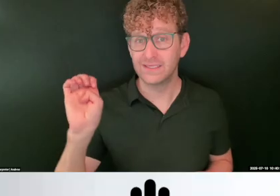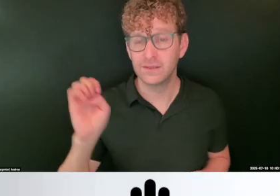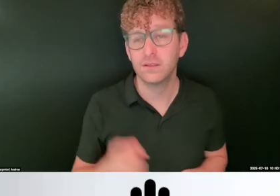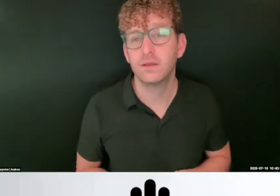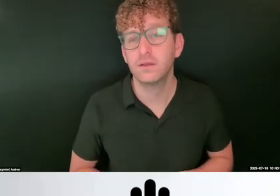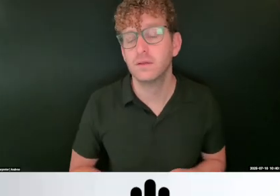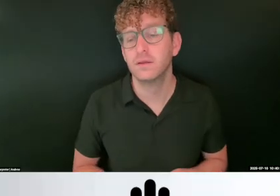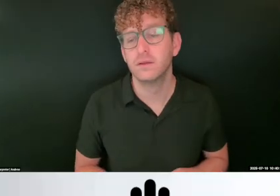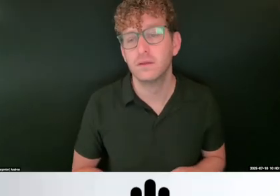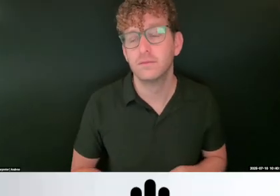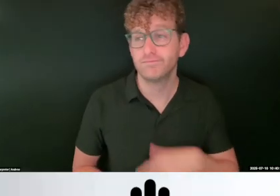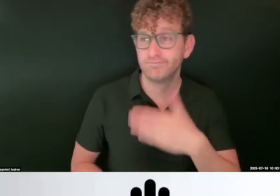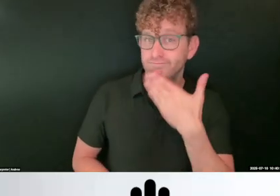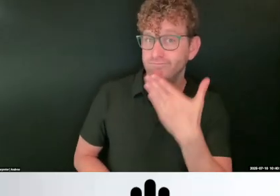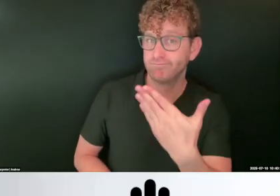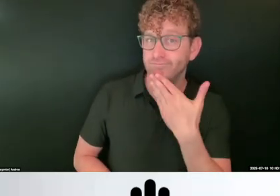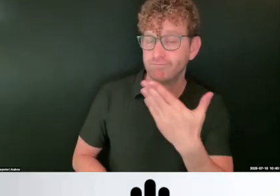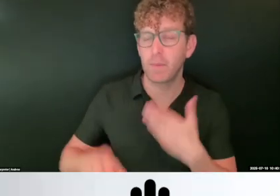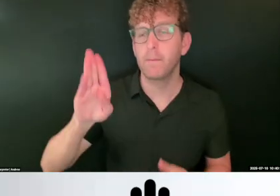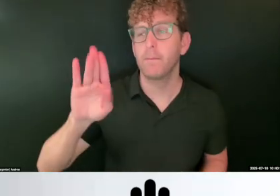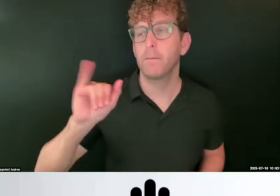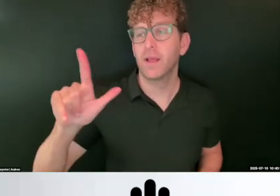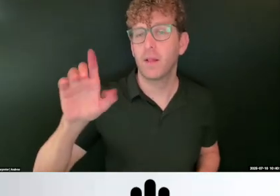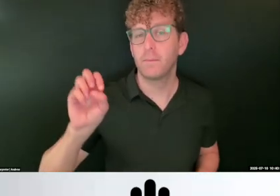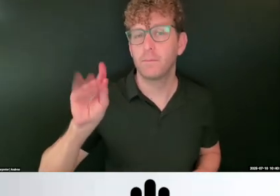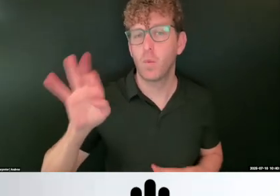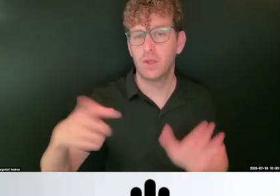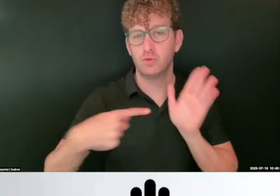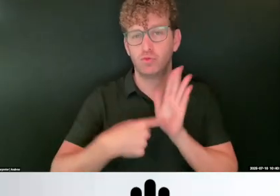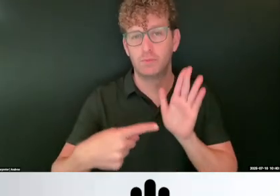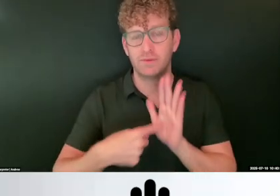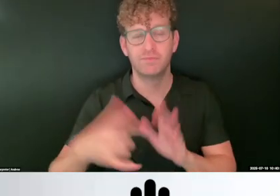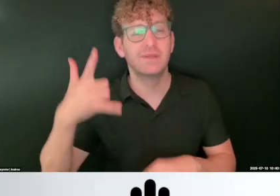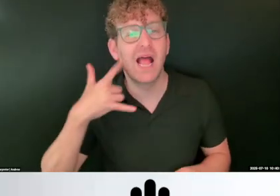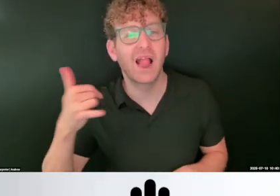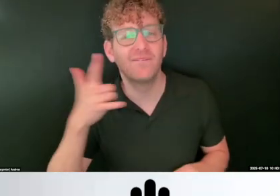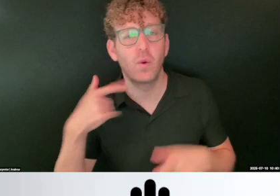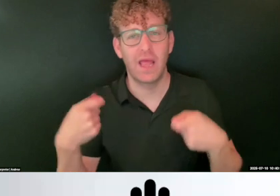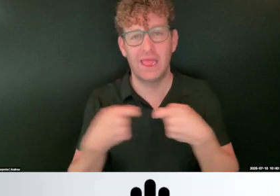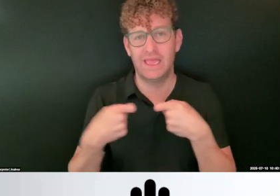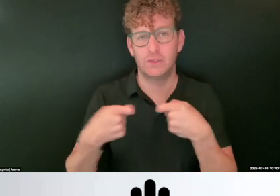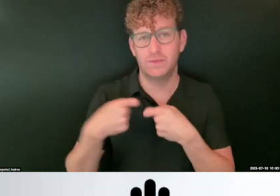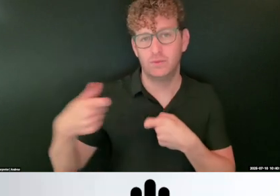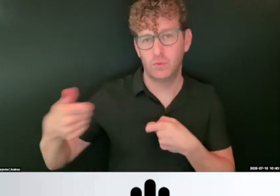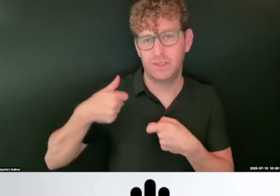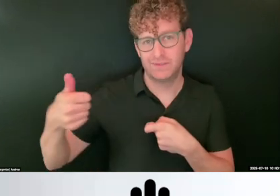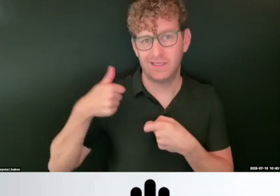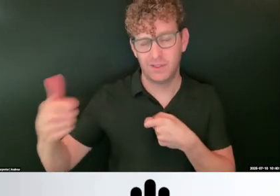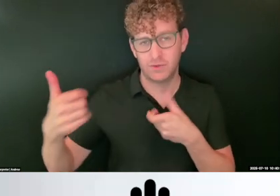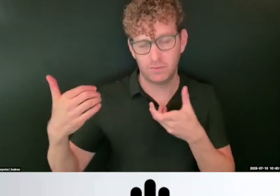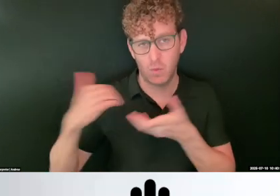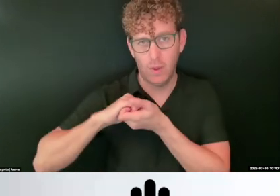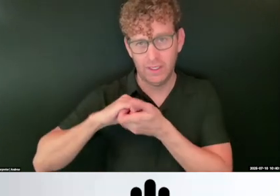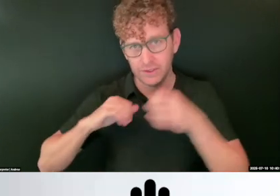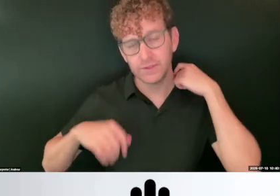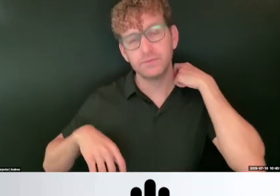Thank you. Bill Boyce, representing California Electric Transportation Coalition again. Yeah, I think I've got a handle on what the kind